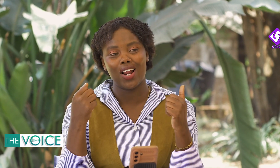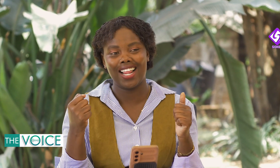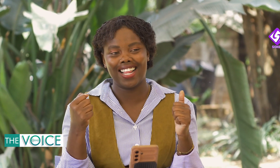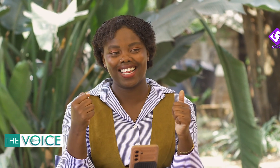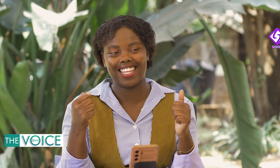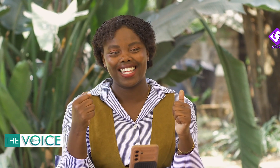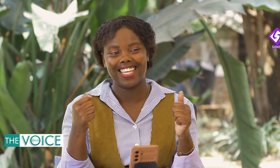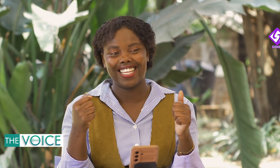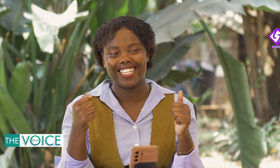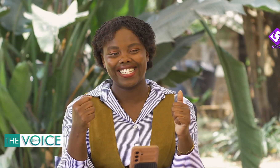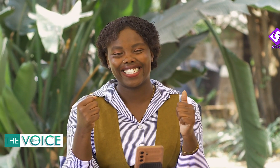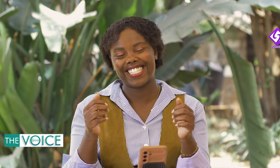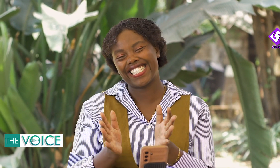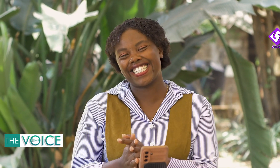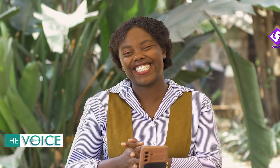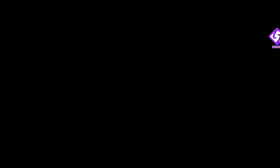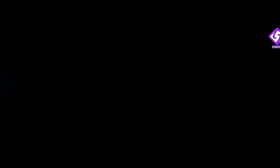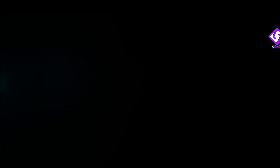health.